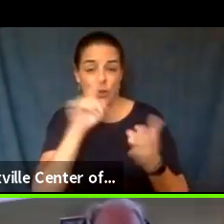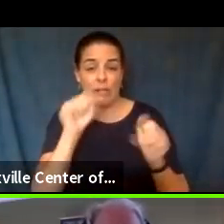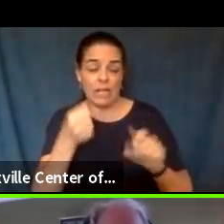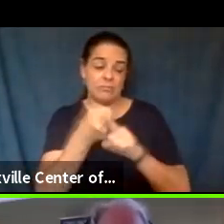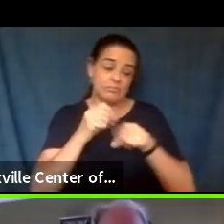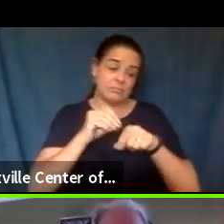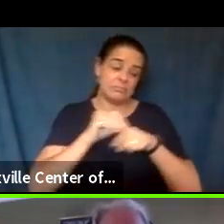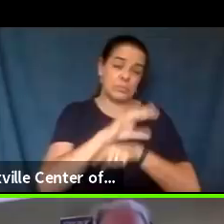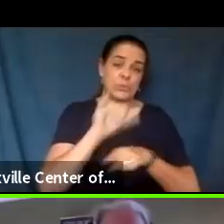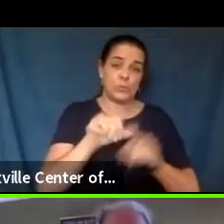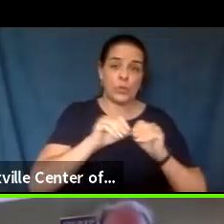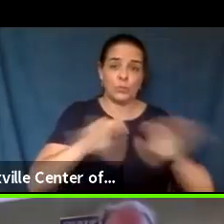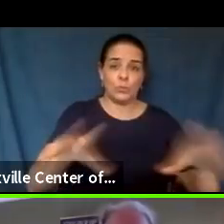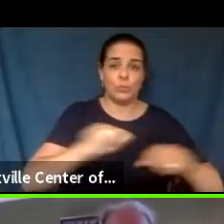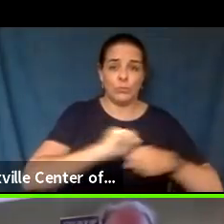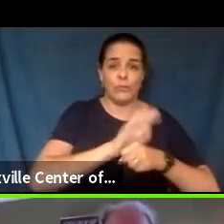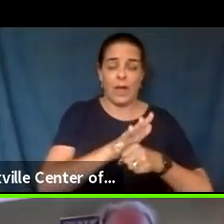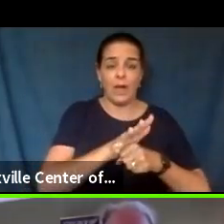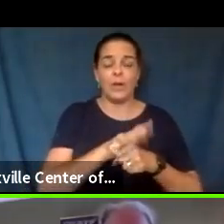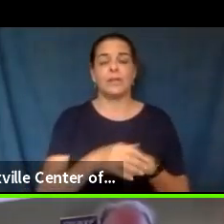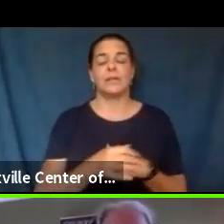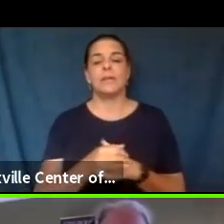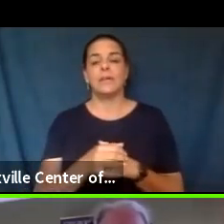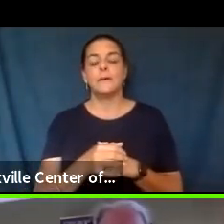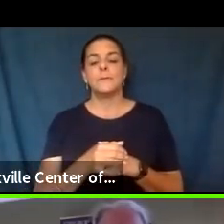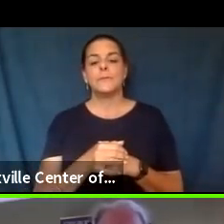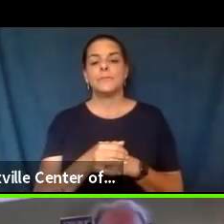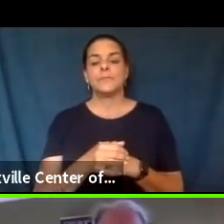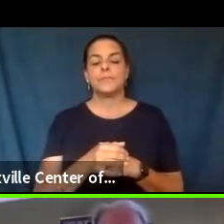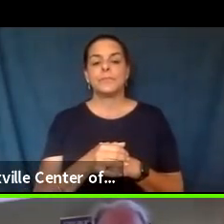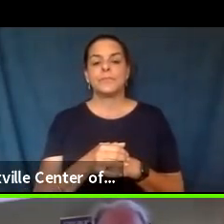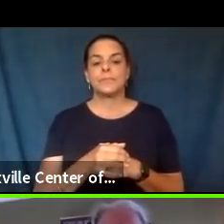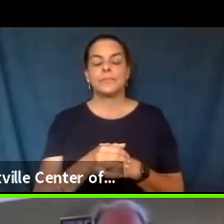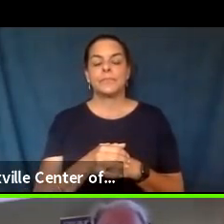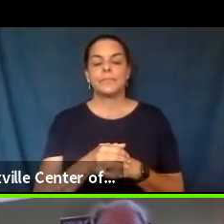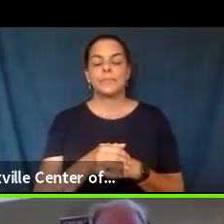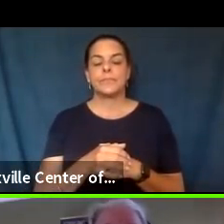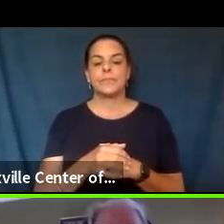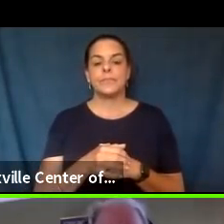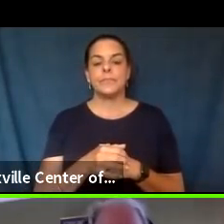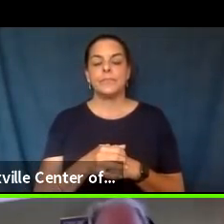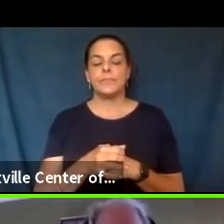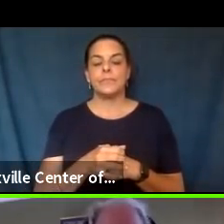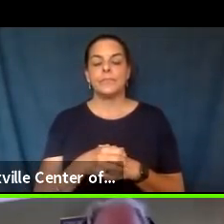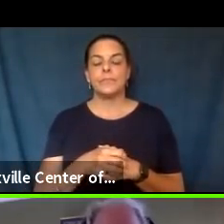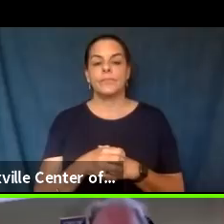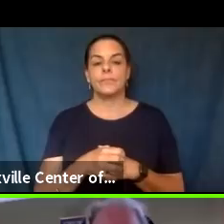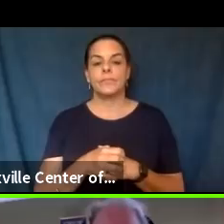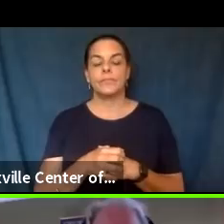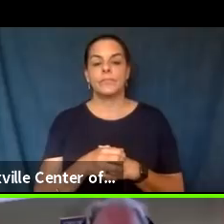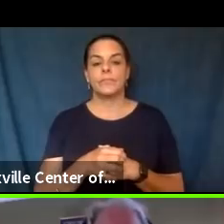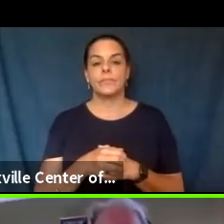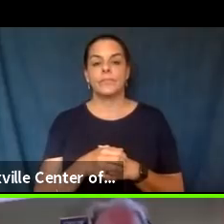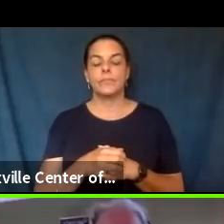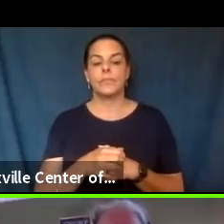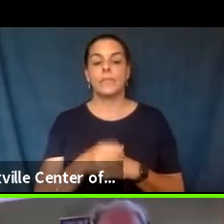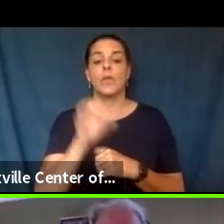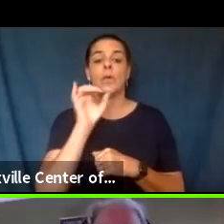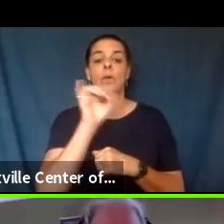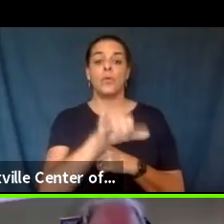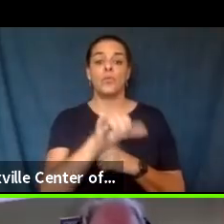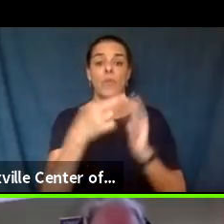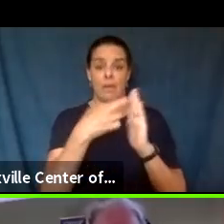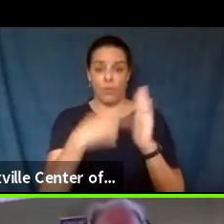of the virus. And so this regulation was developed with